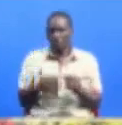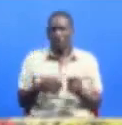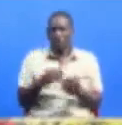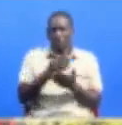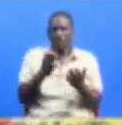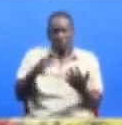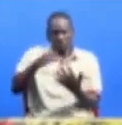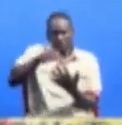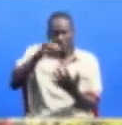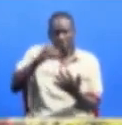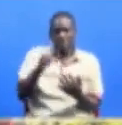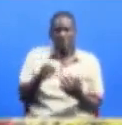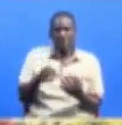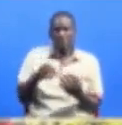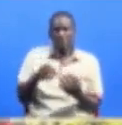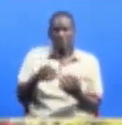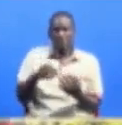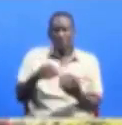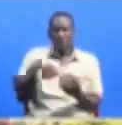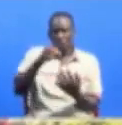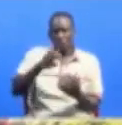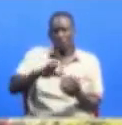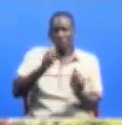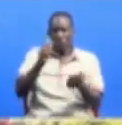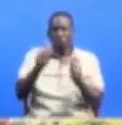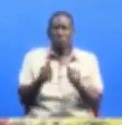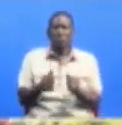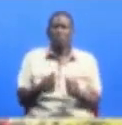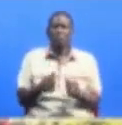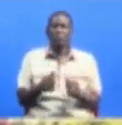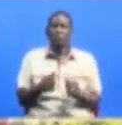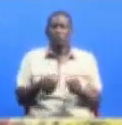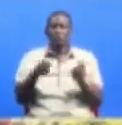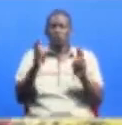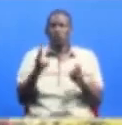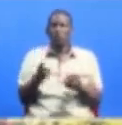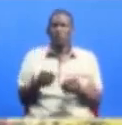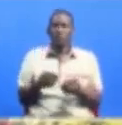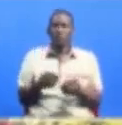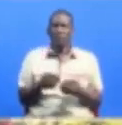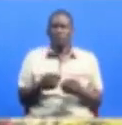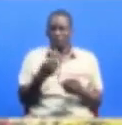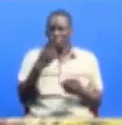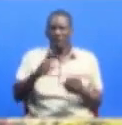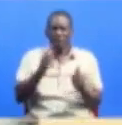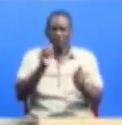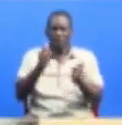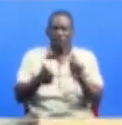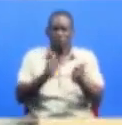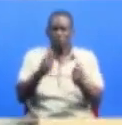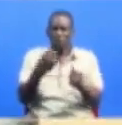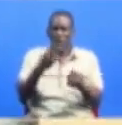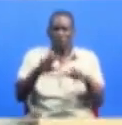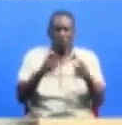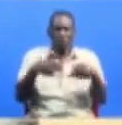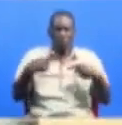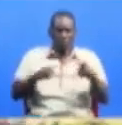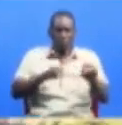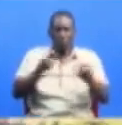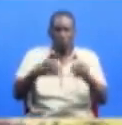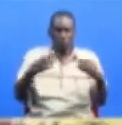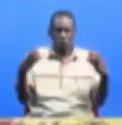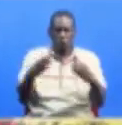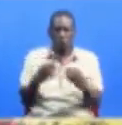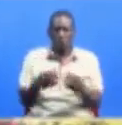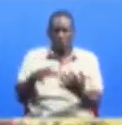I've picked up from other sports. I usually watch a lot of sports and how people manage teams. It's something I picked